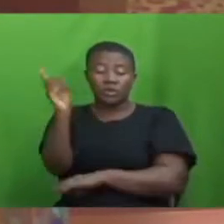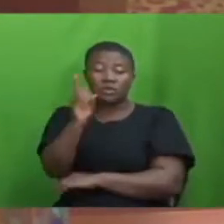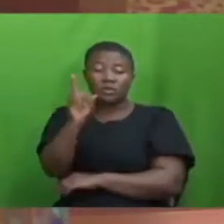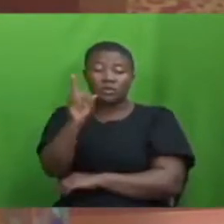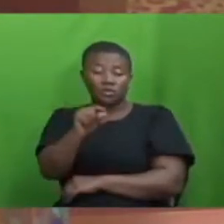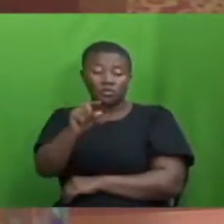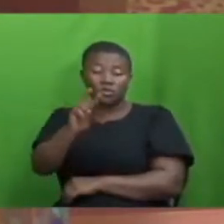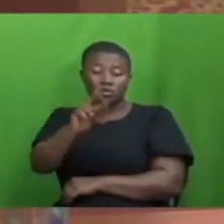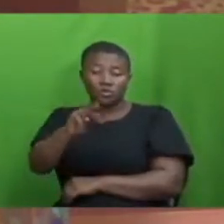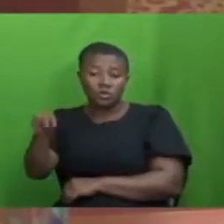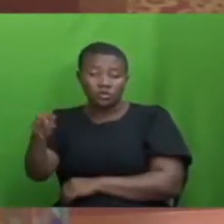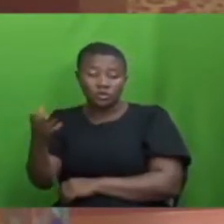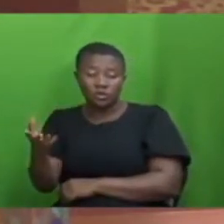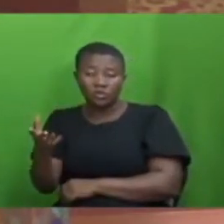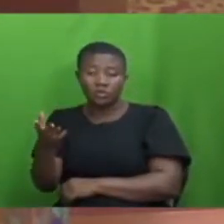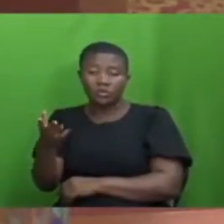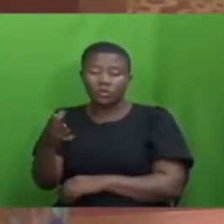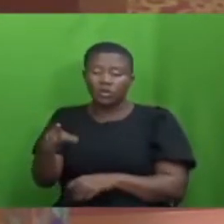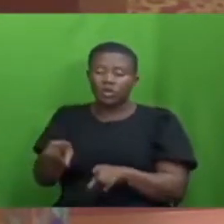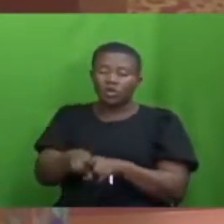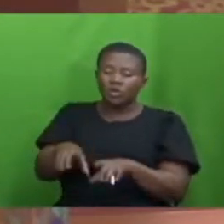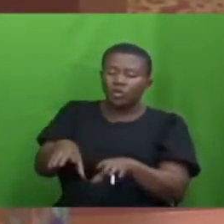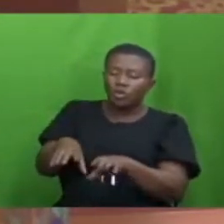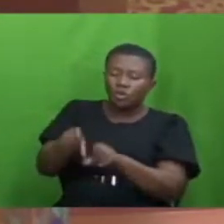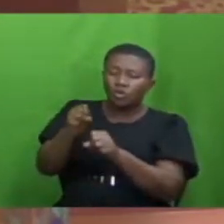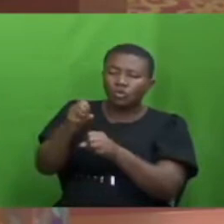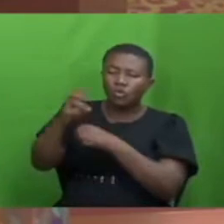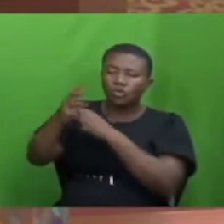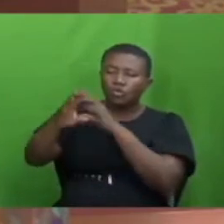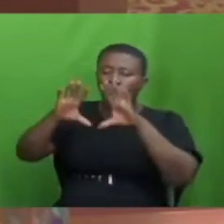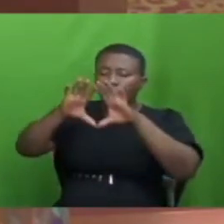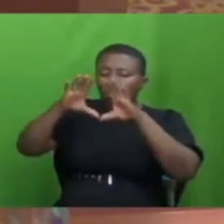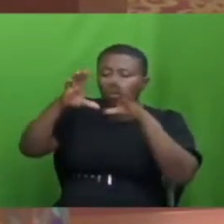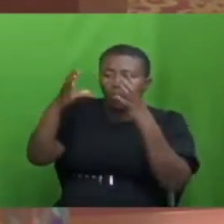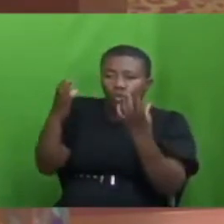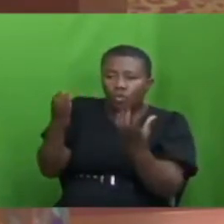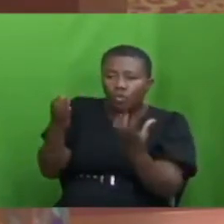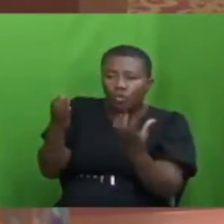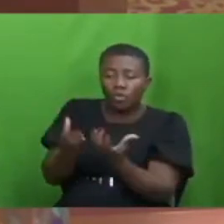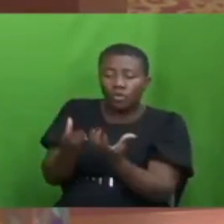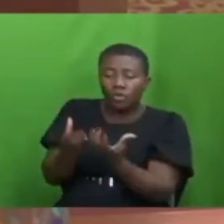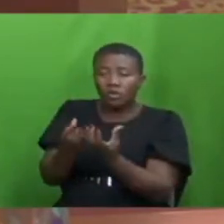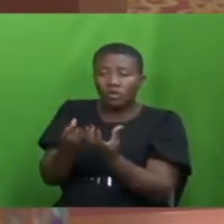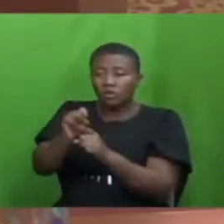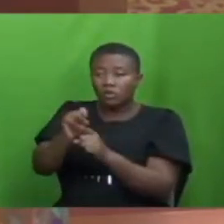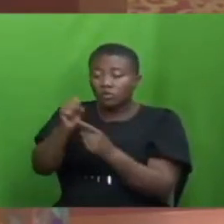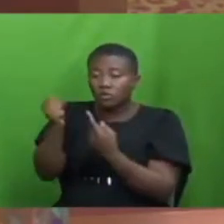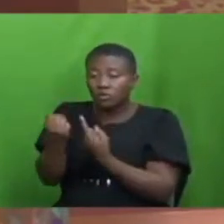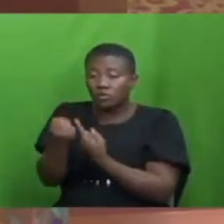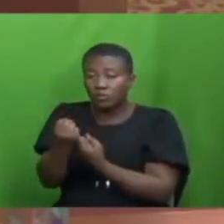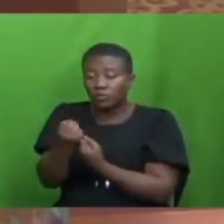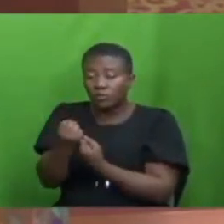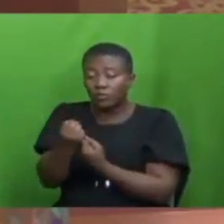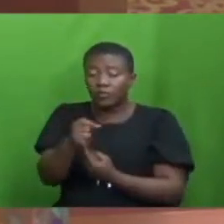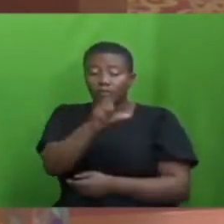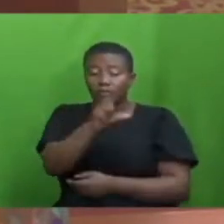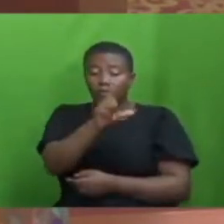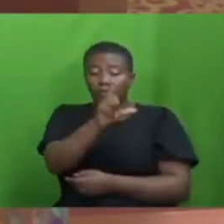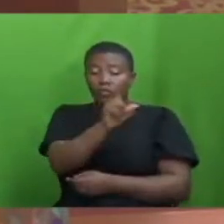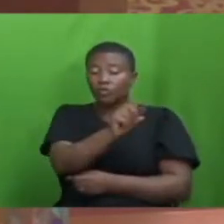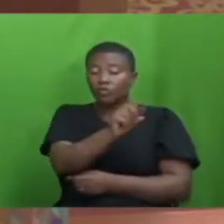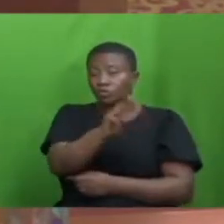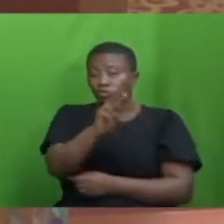of The Economist captured the global situation in these words, quote,